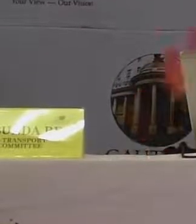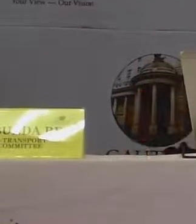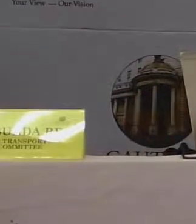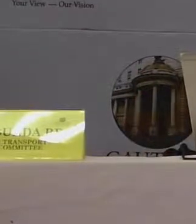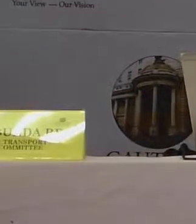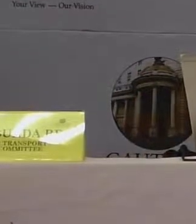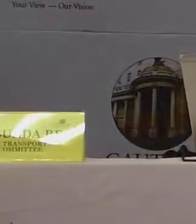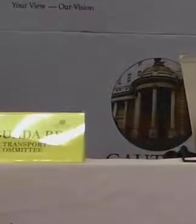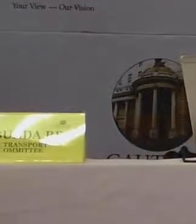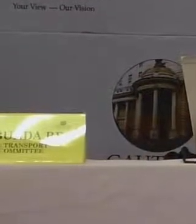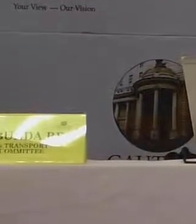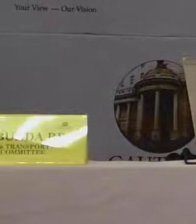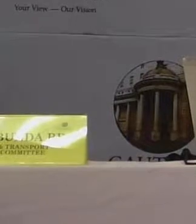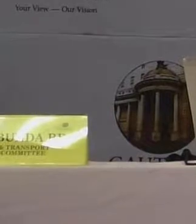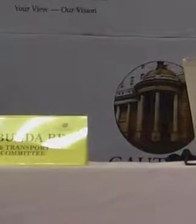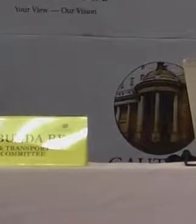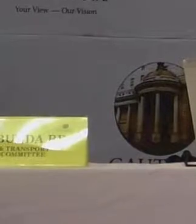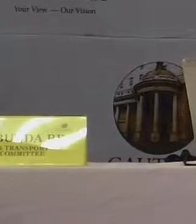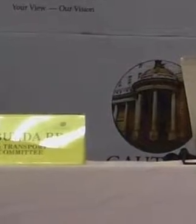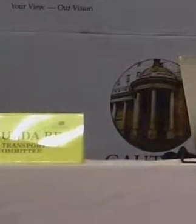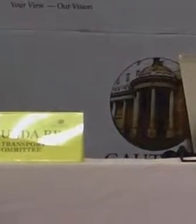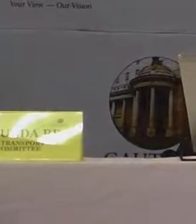which has also been on the radar screen.